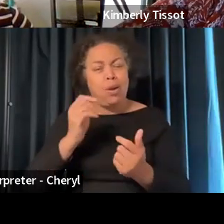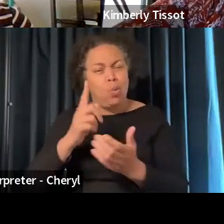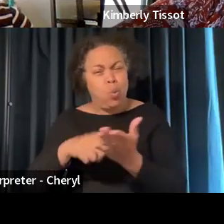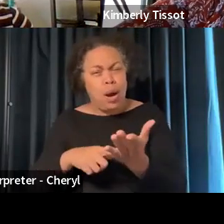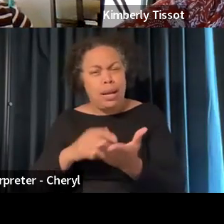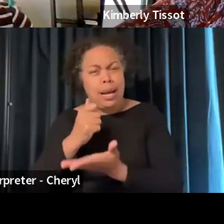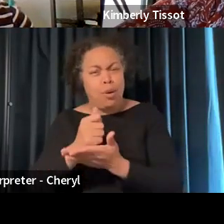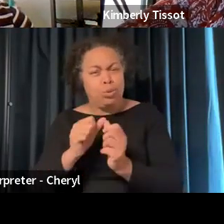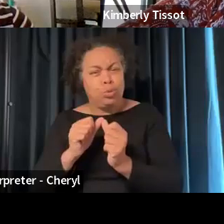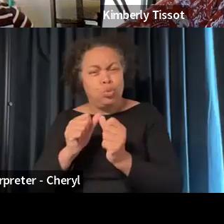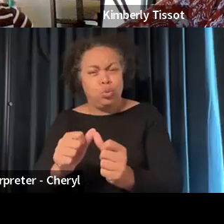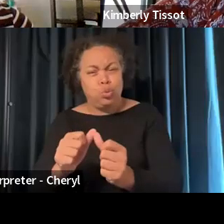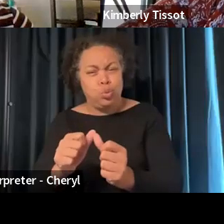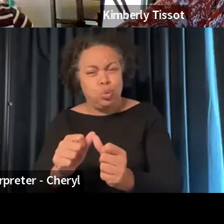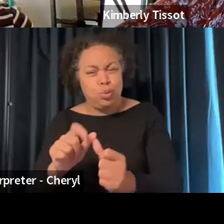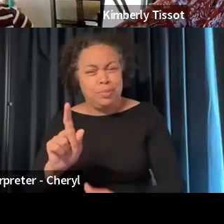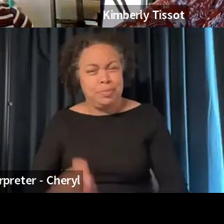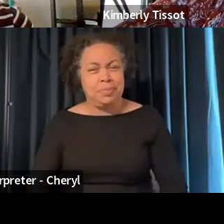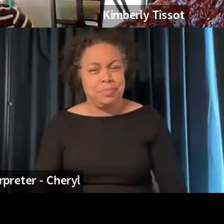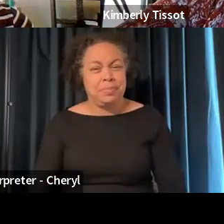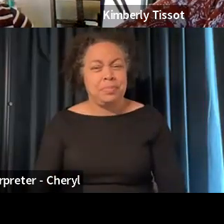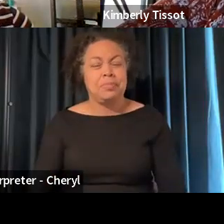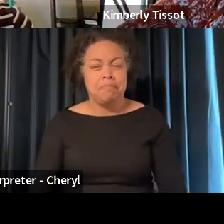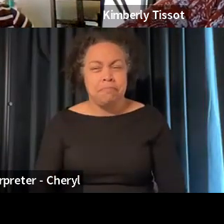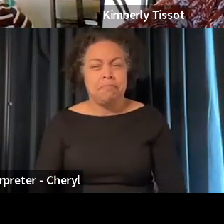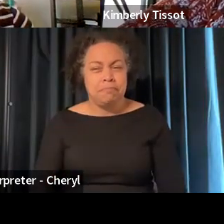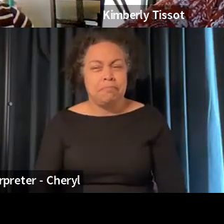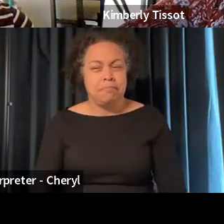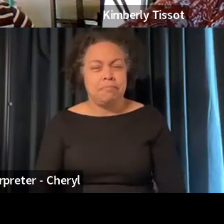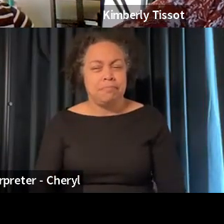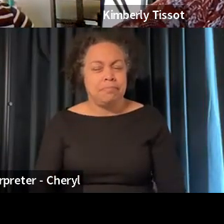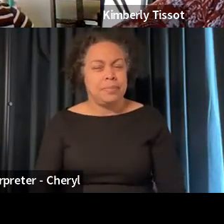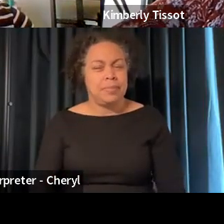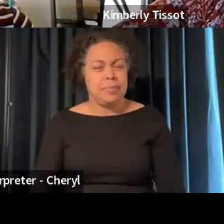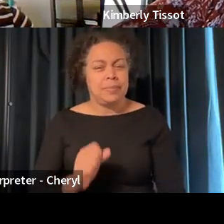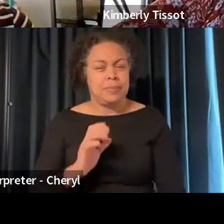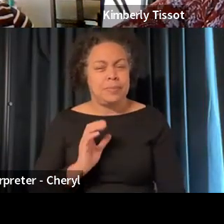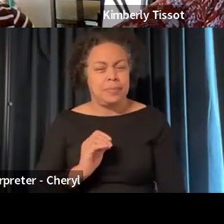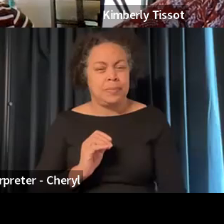coming back? So